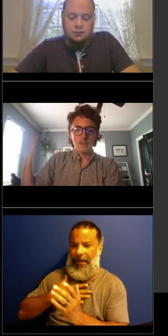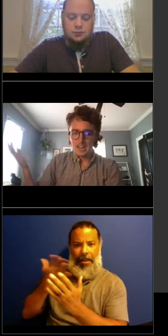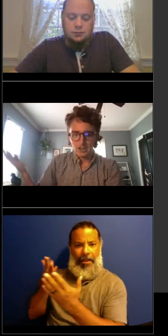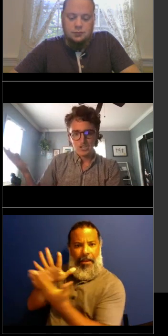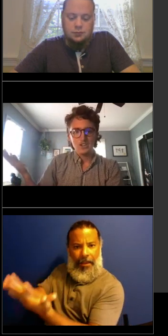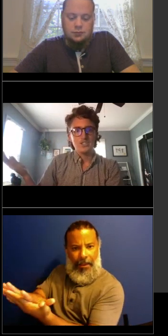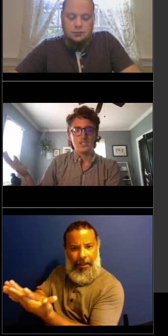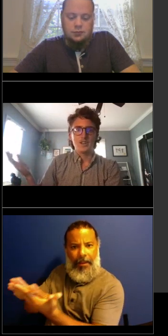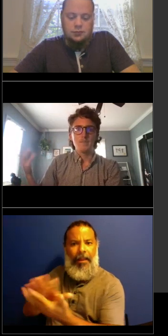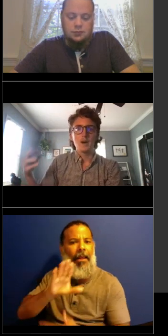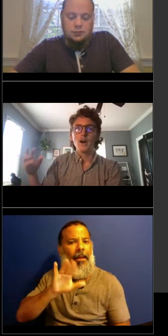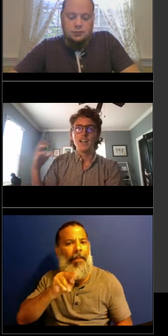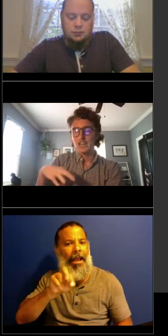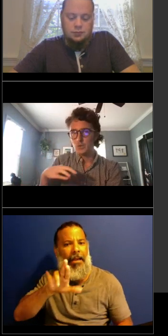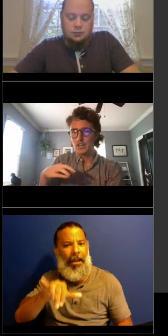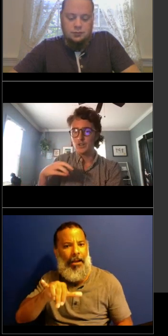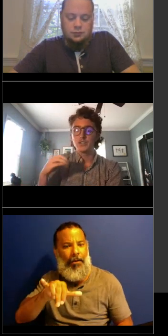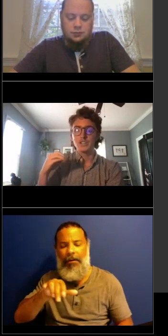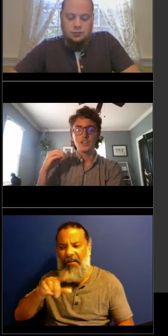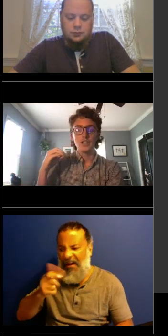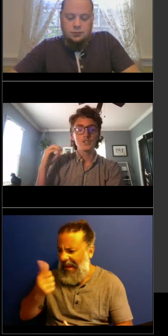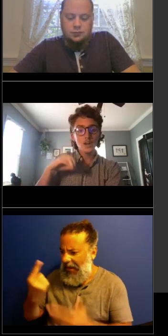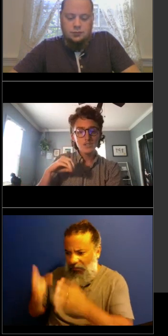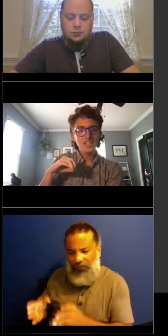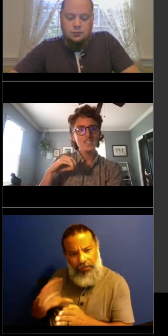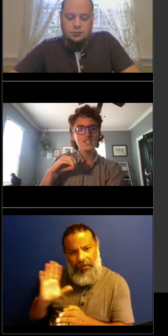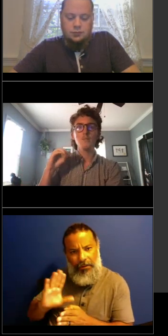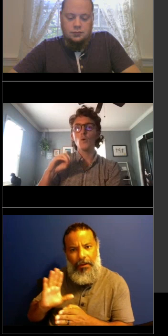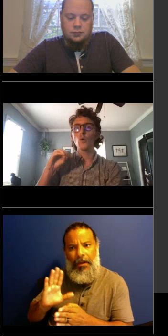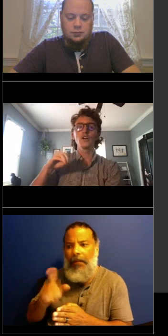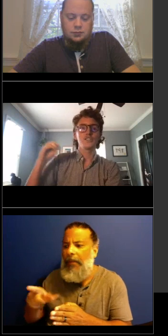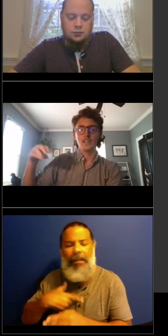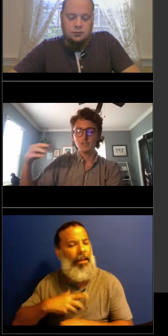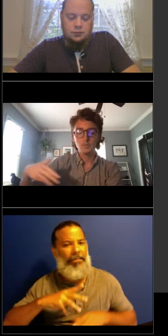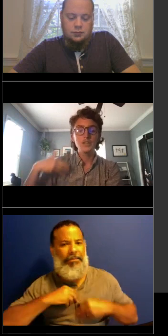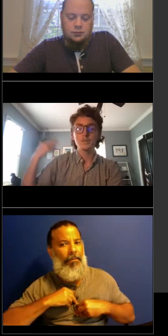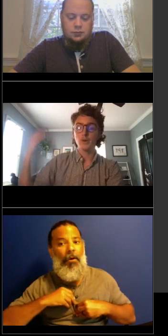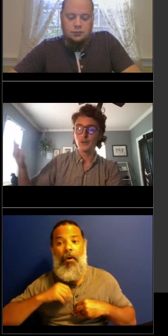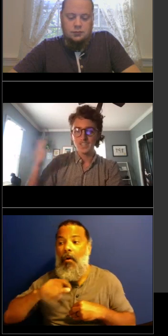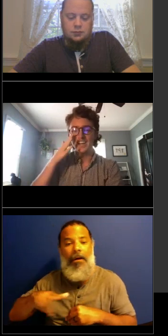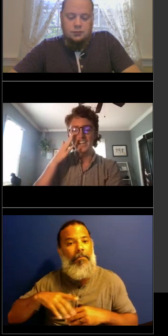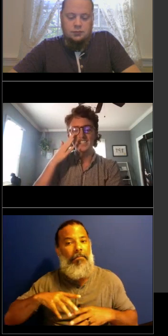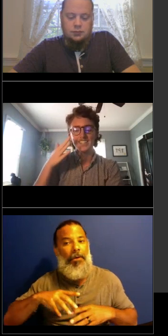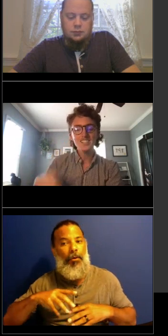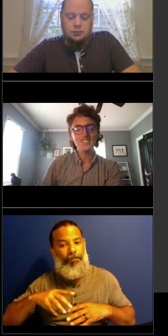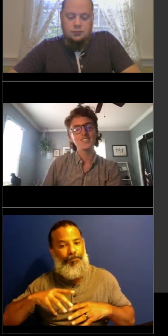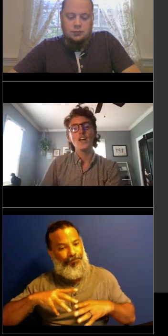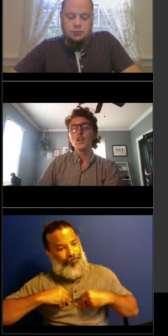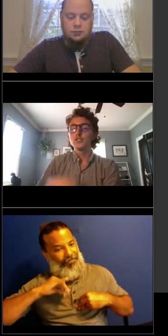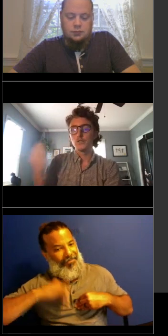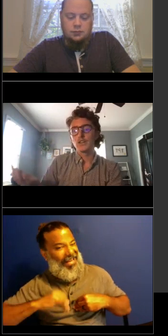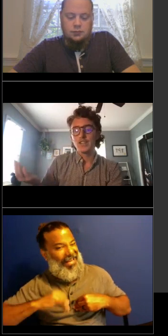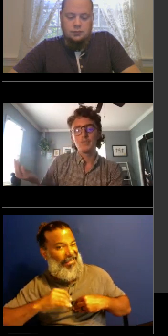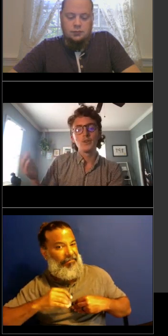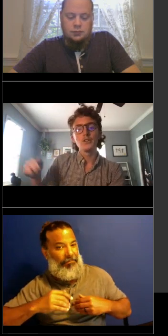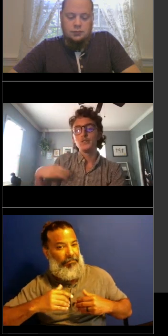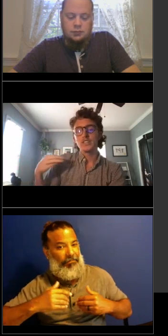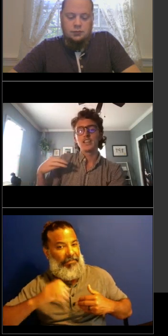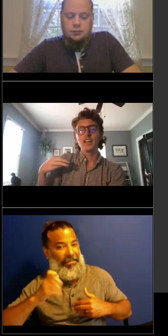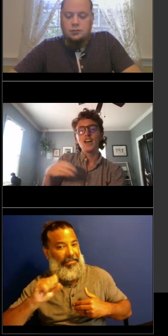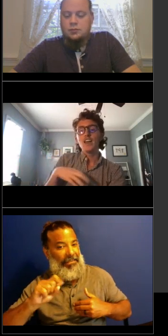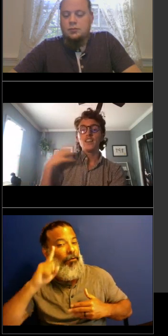such as a binary gender system, upon anyone who doesn't ascribe to that system or doesn't kind of presuppose that that exists. So for